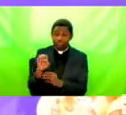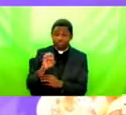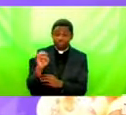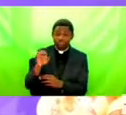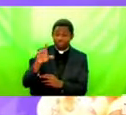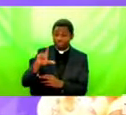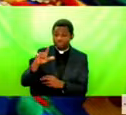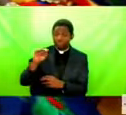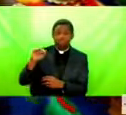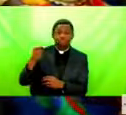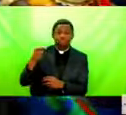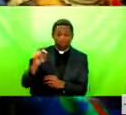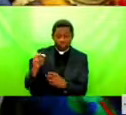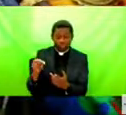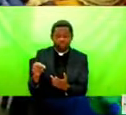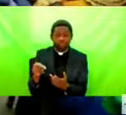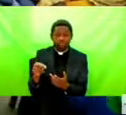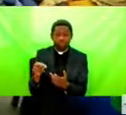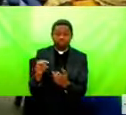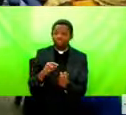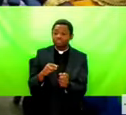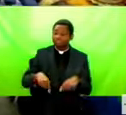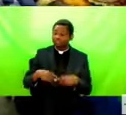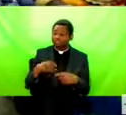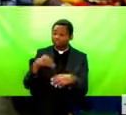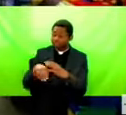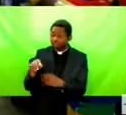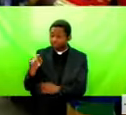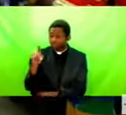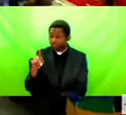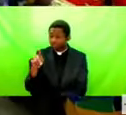take a trotro. But